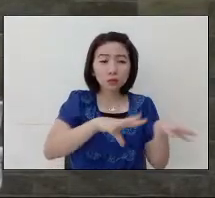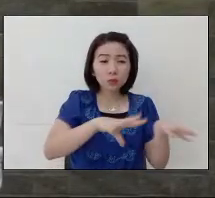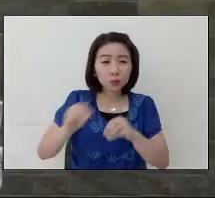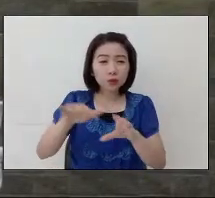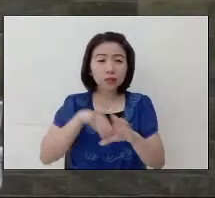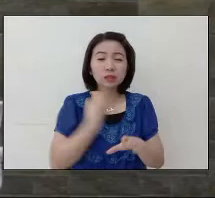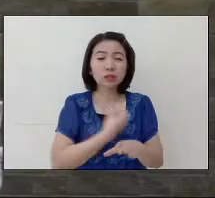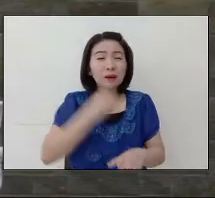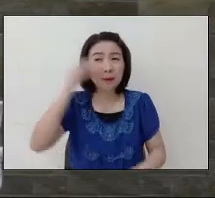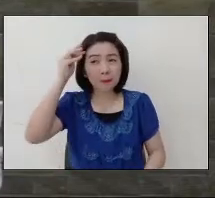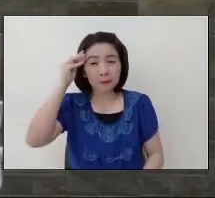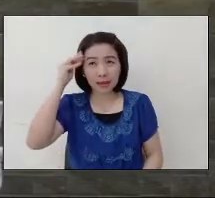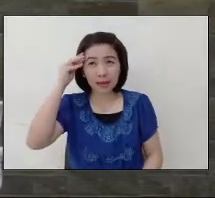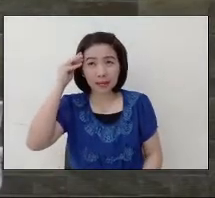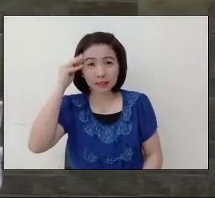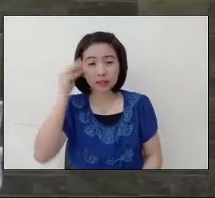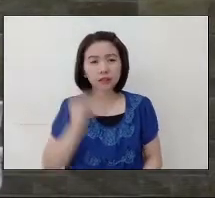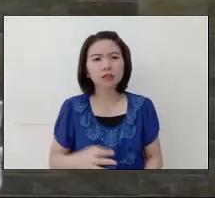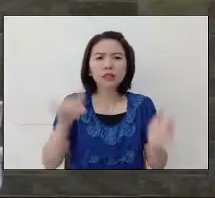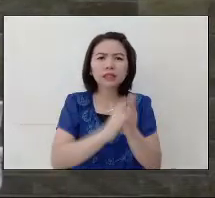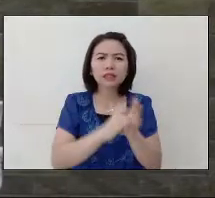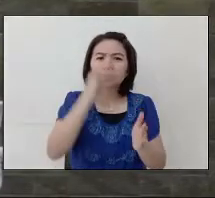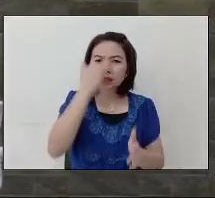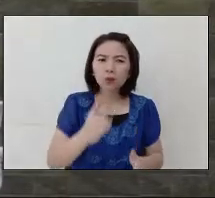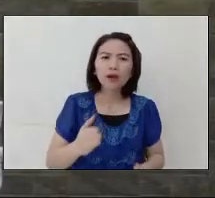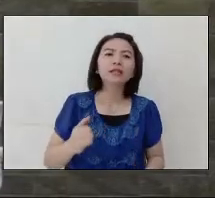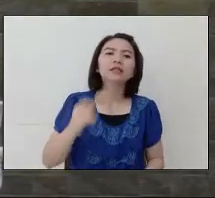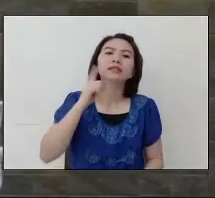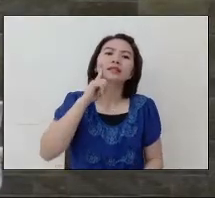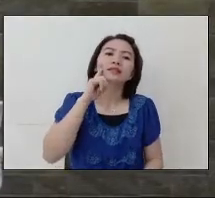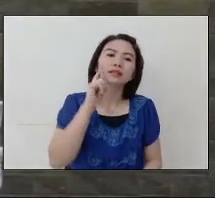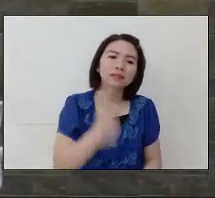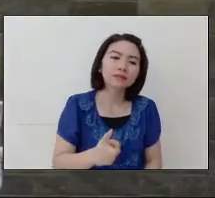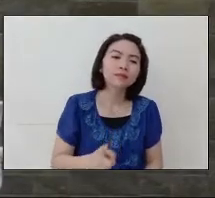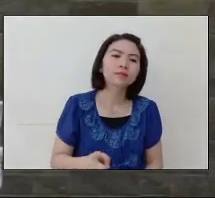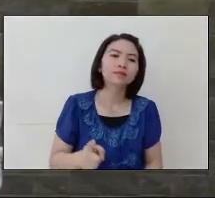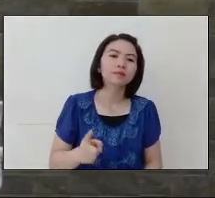Paul nag-suggest siya ng Super 8.